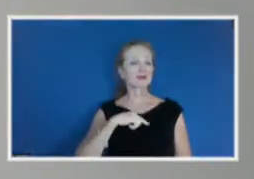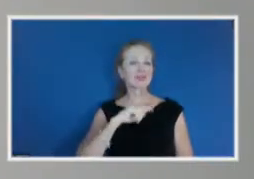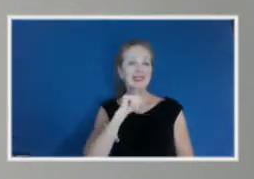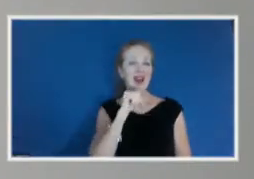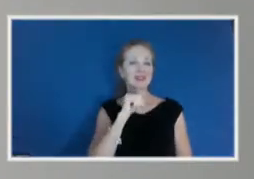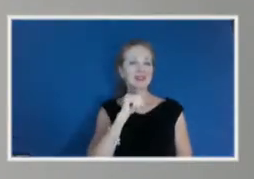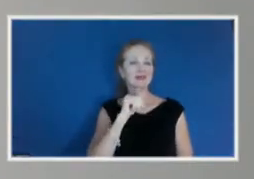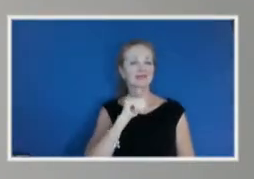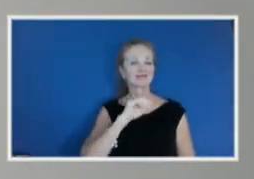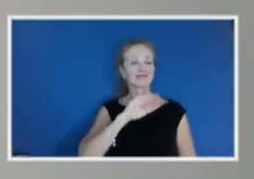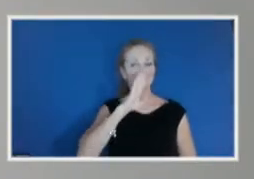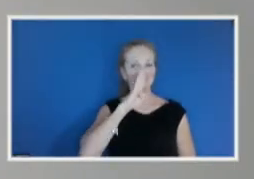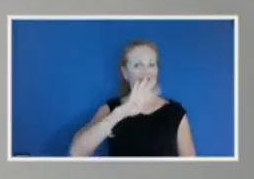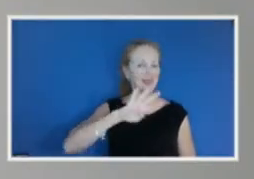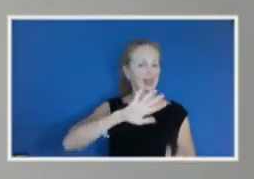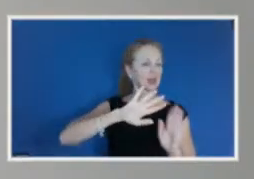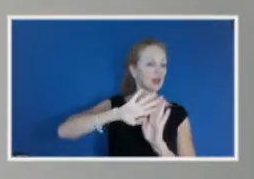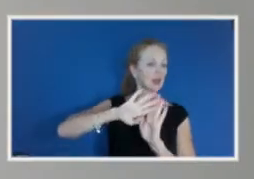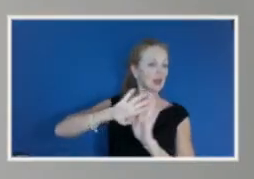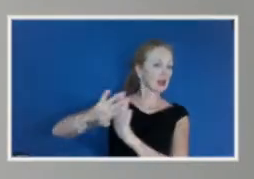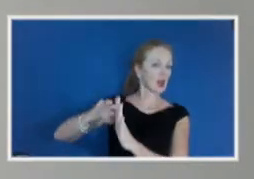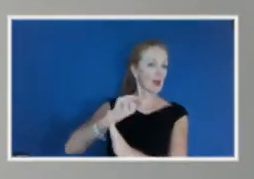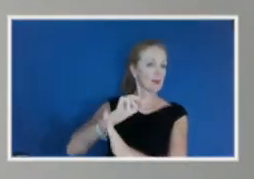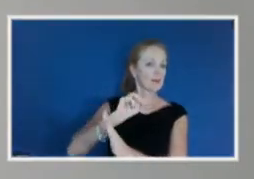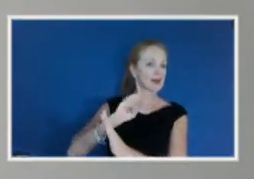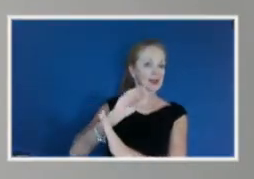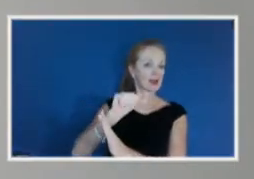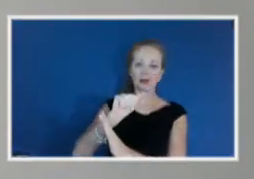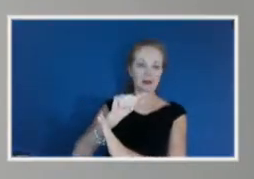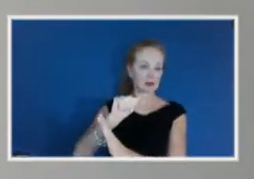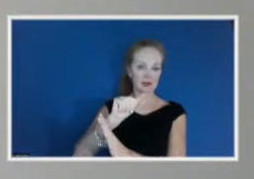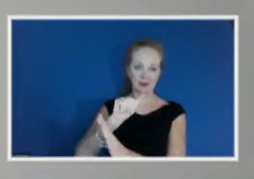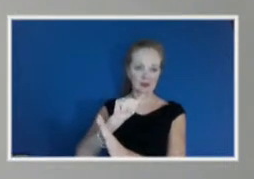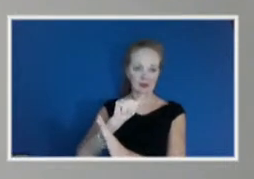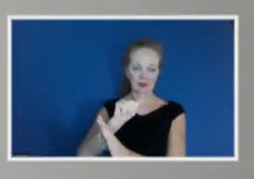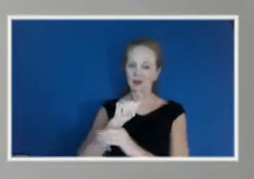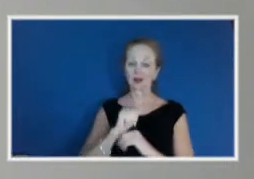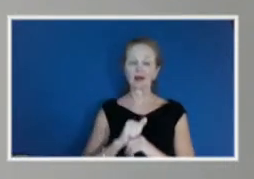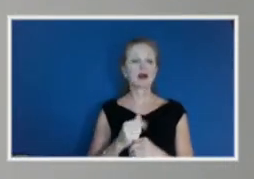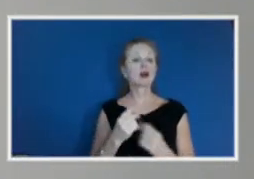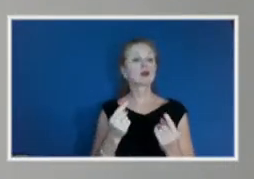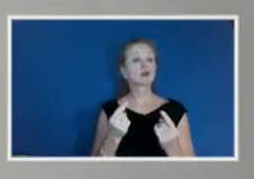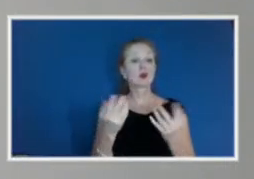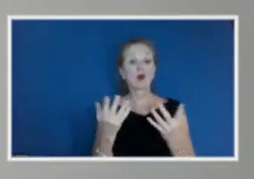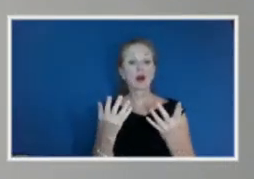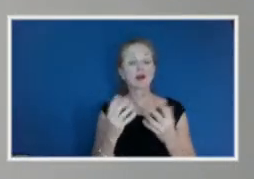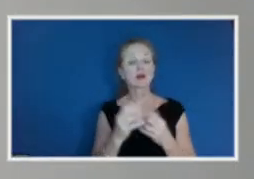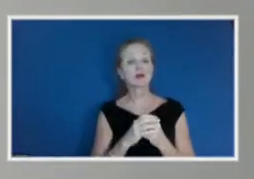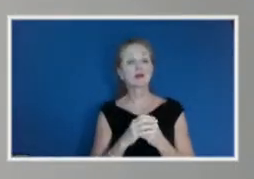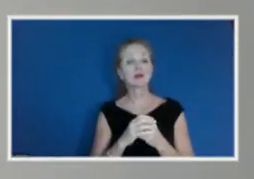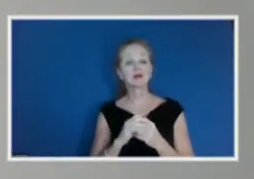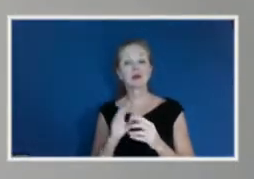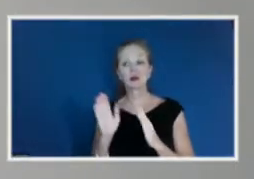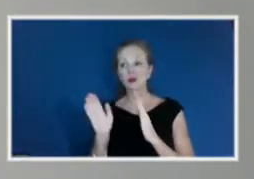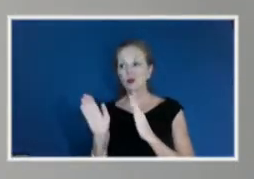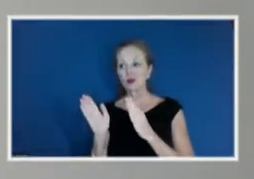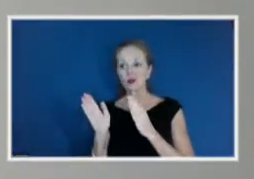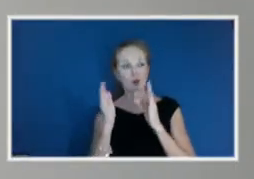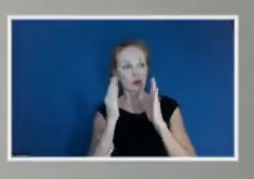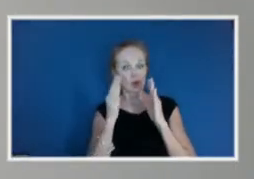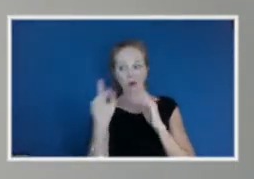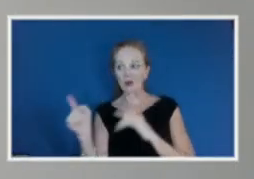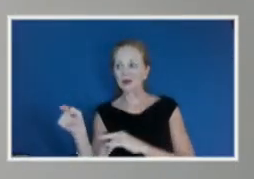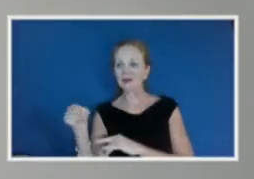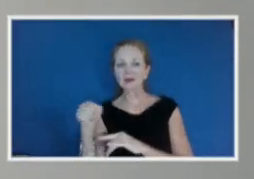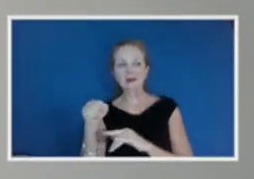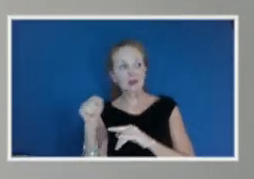all, as has been said. What we are doing is redirecting where that information can be found on their